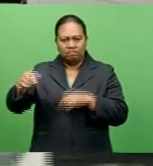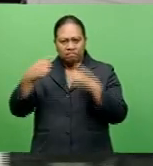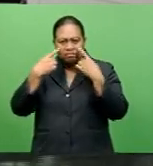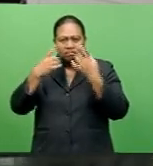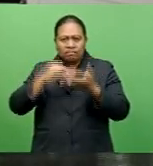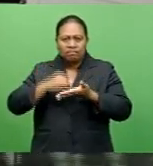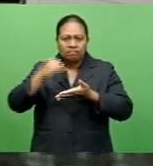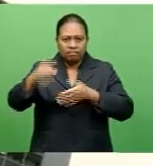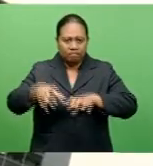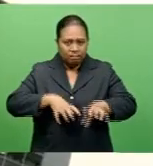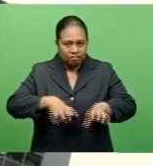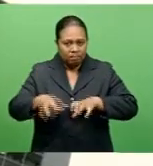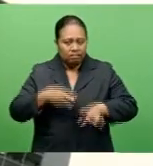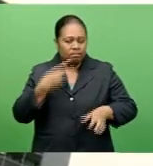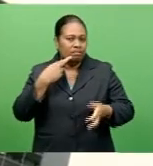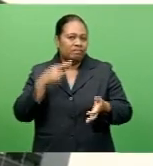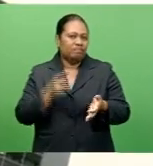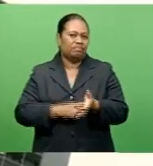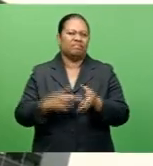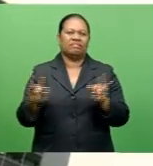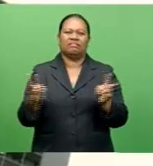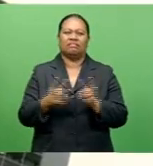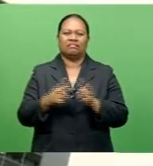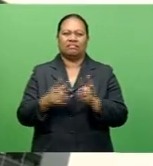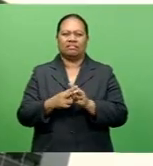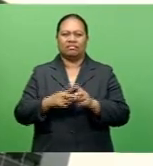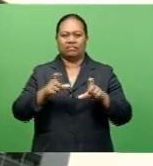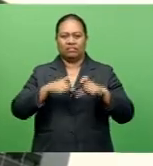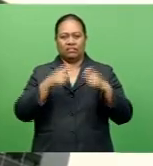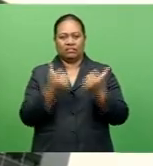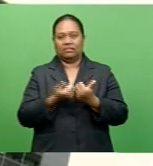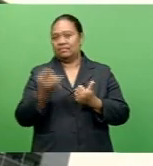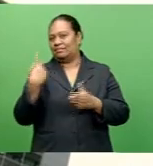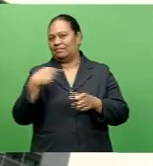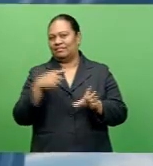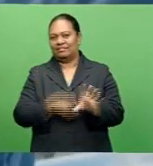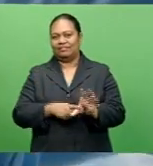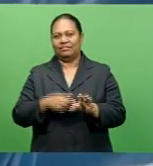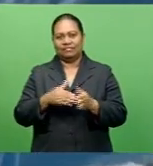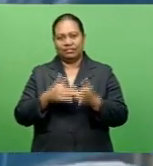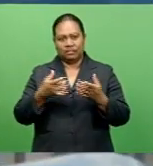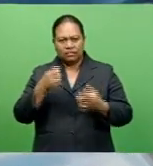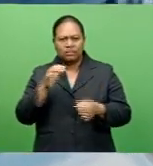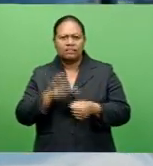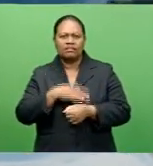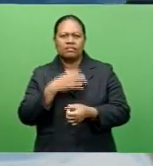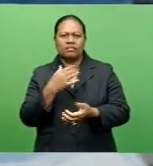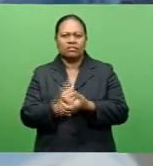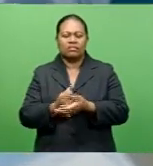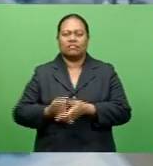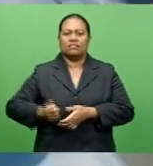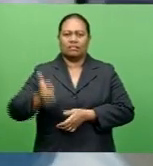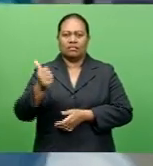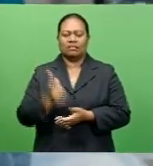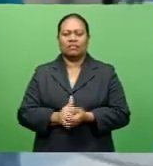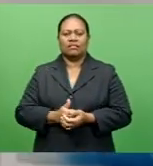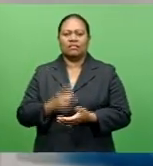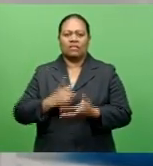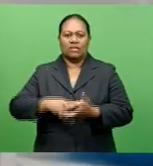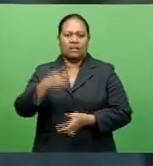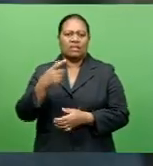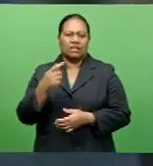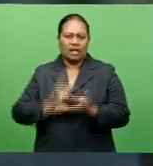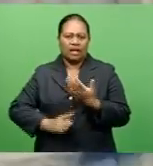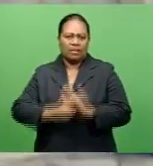investment activities, registered double-digit contractions in 2020. This was mitigated by early containment of infections